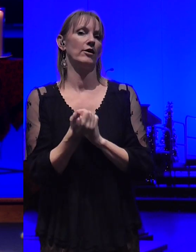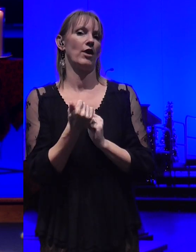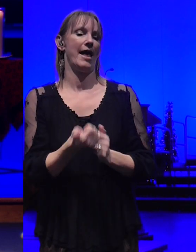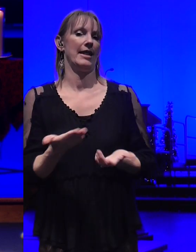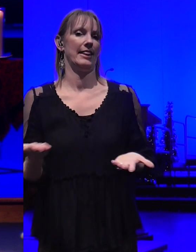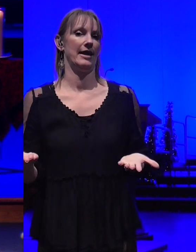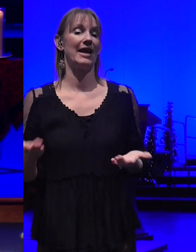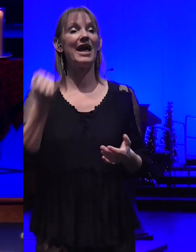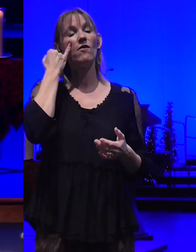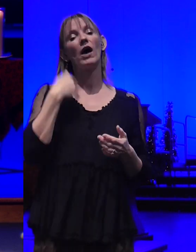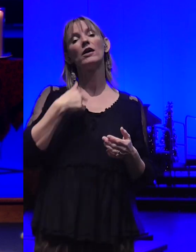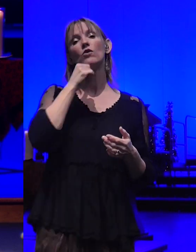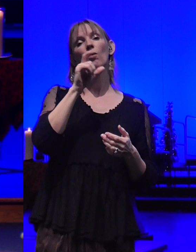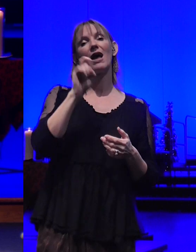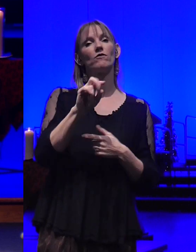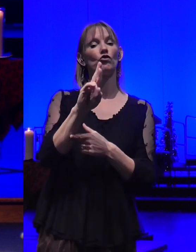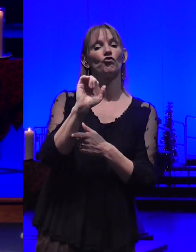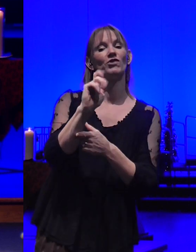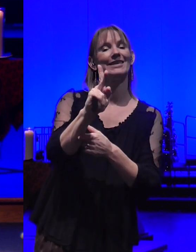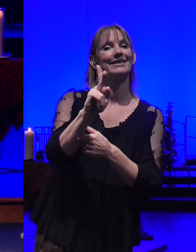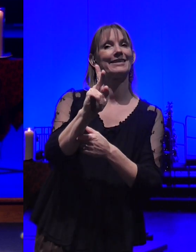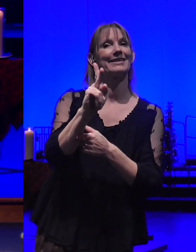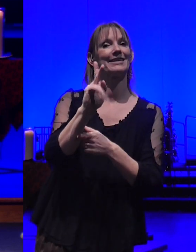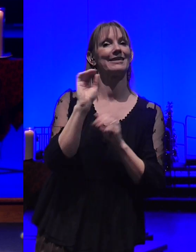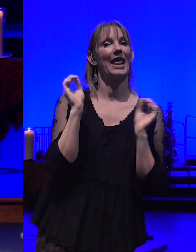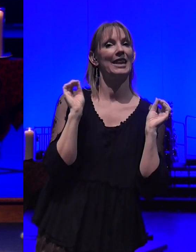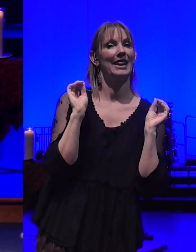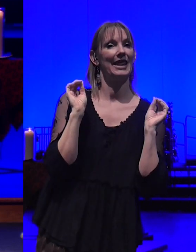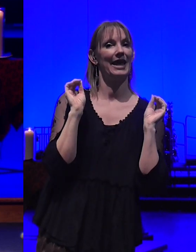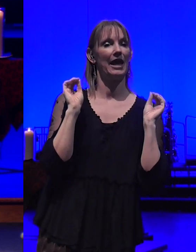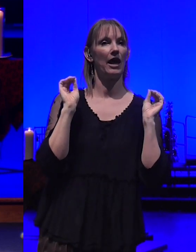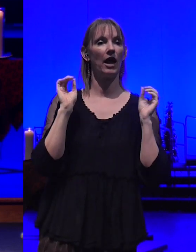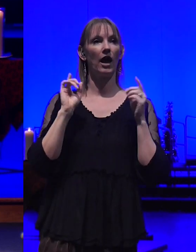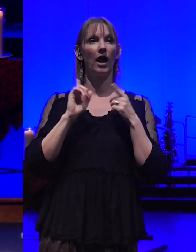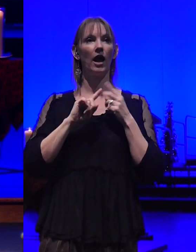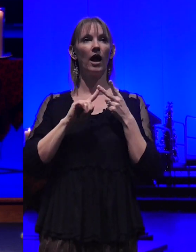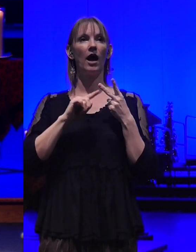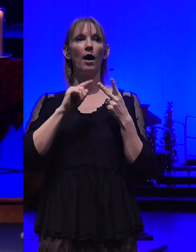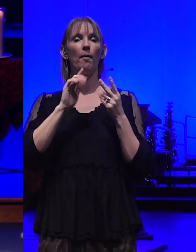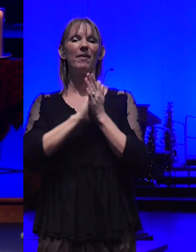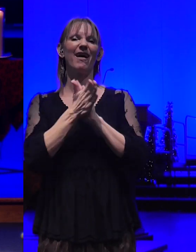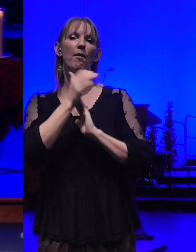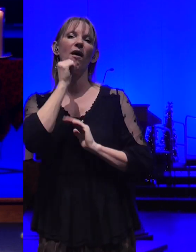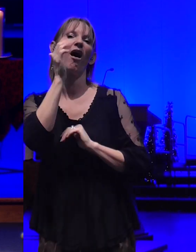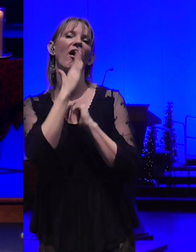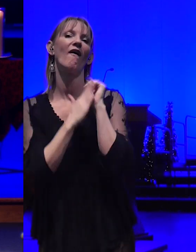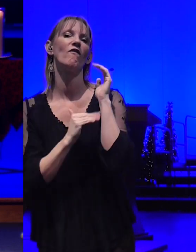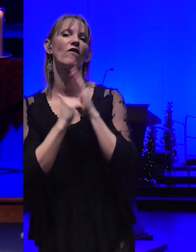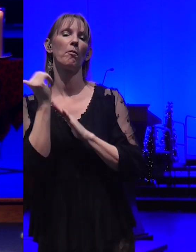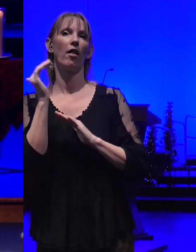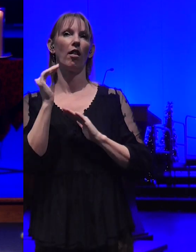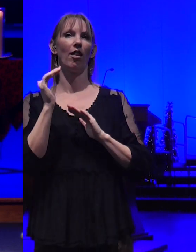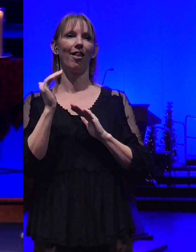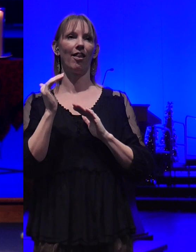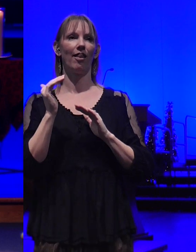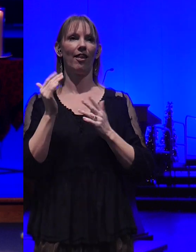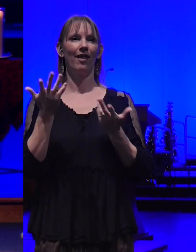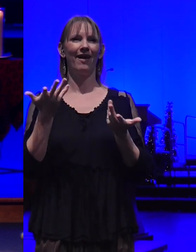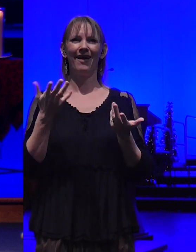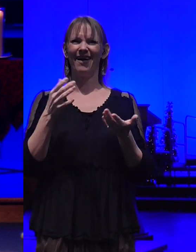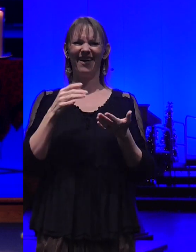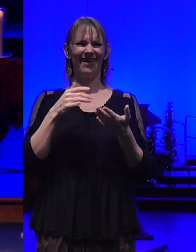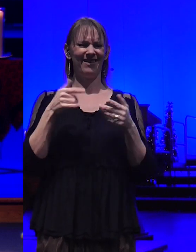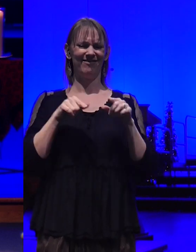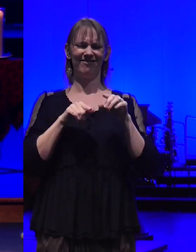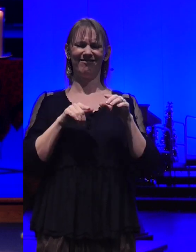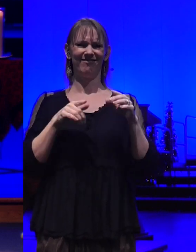As long as I don't have to take any risks or get uncomfortable. And this is incongruent